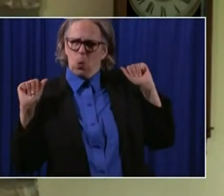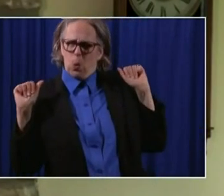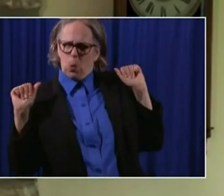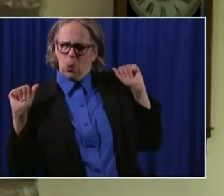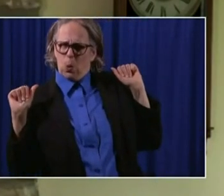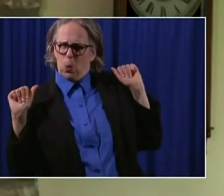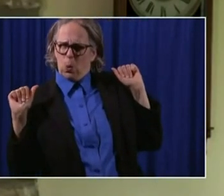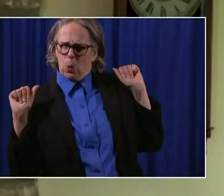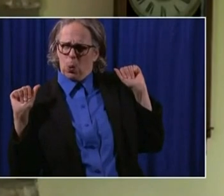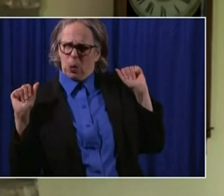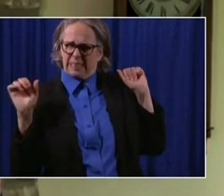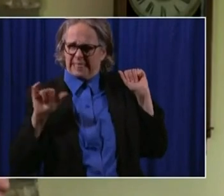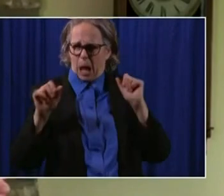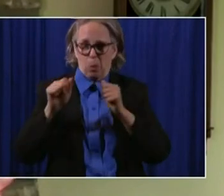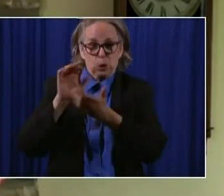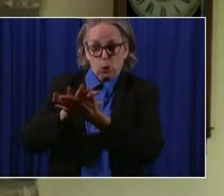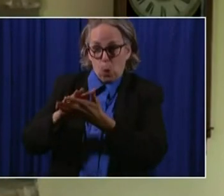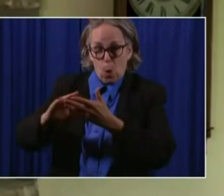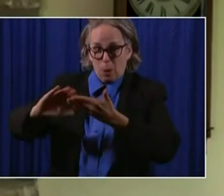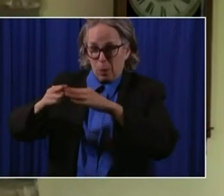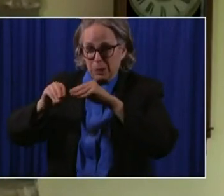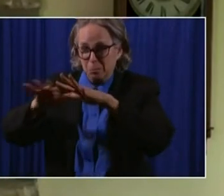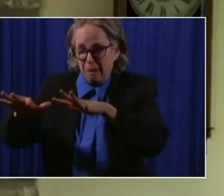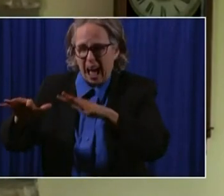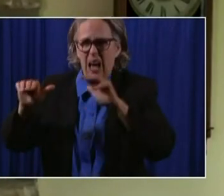in the school and the higher risk there's going to be